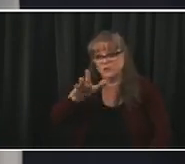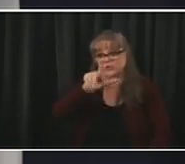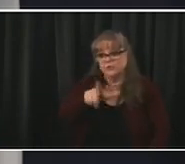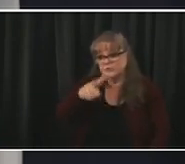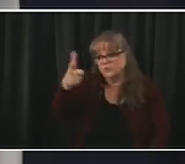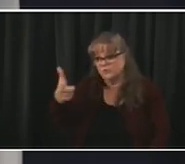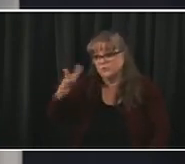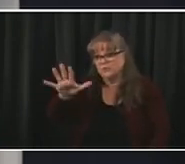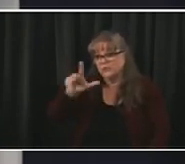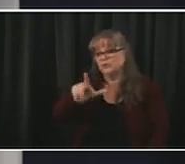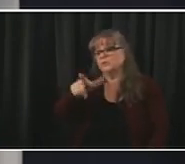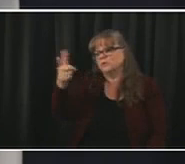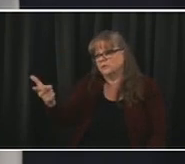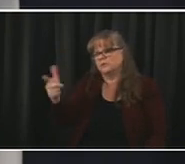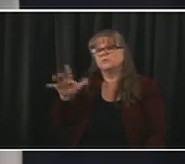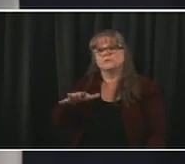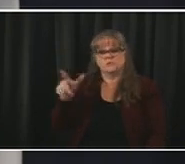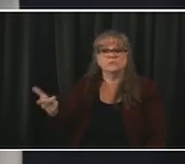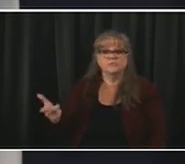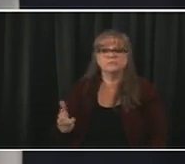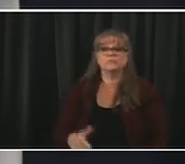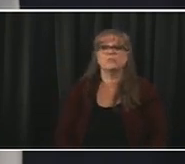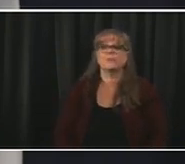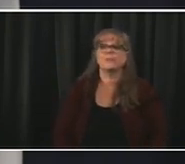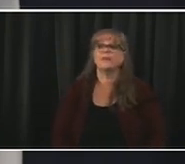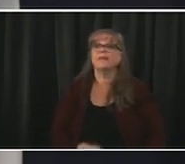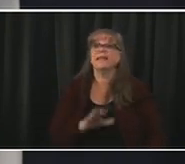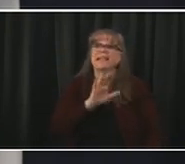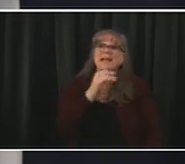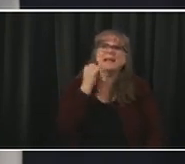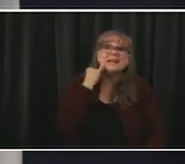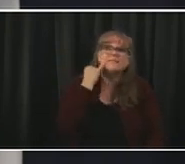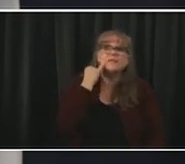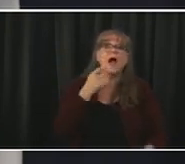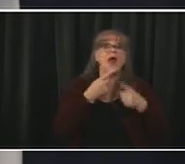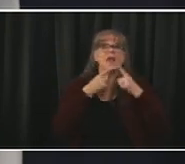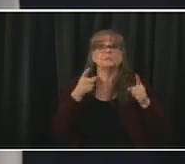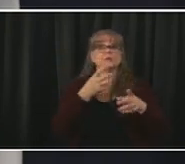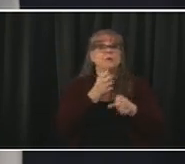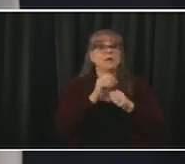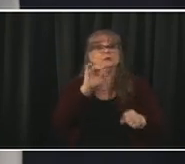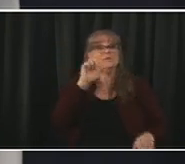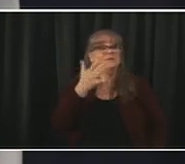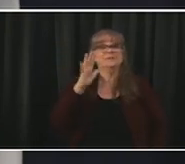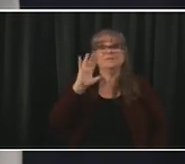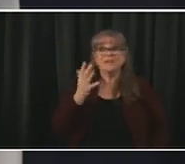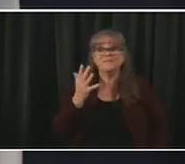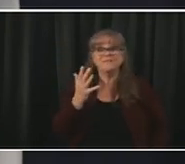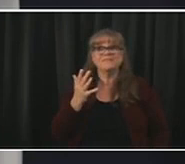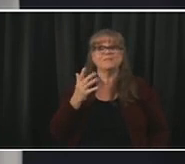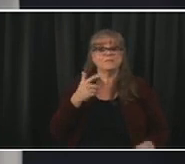led to additional frustration if we told people they could get it March 5th, but in fact the vaccines weren't there for them.